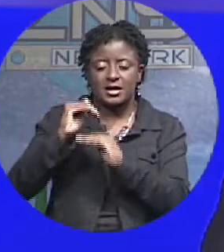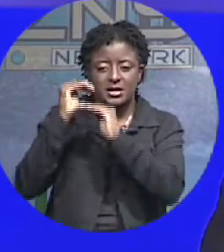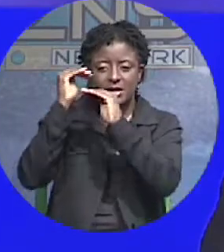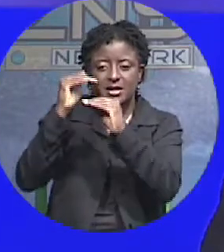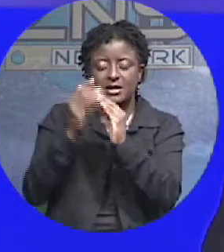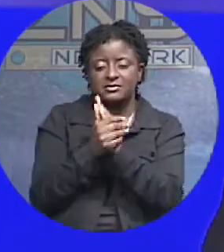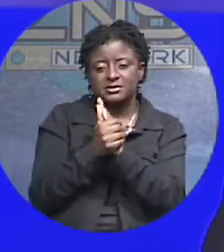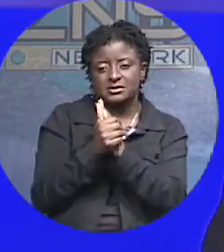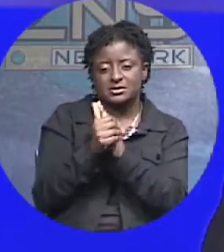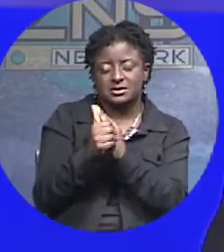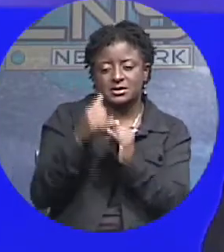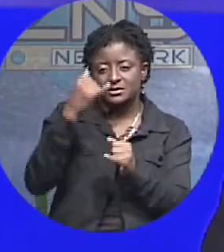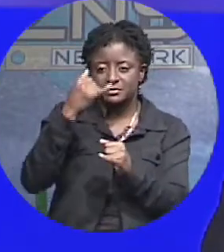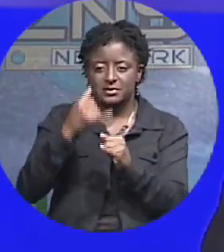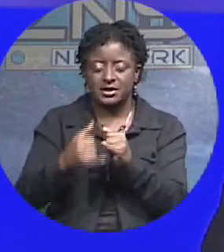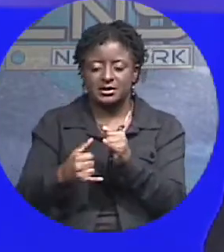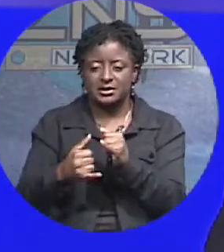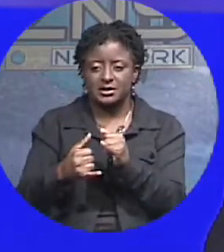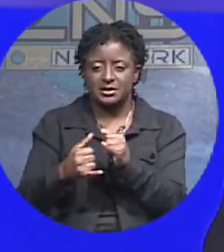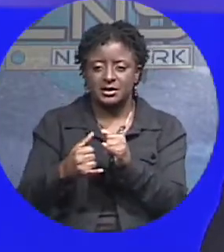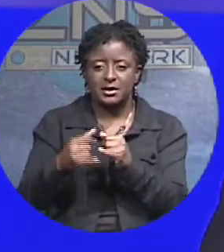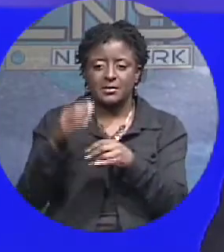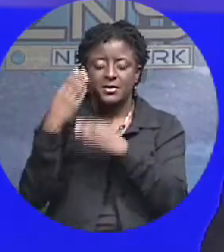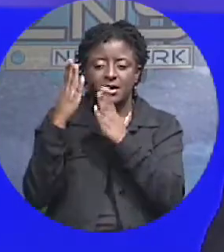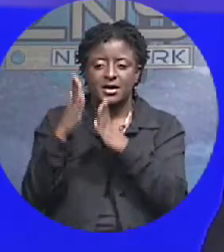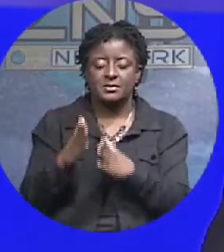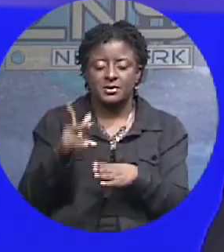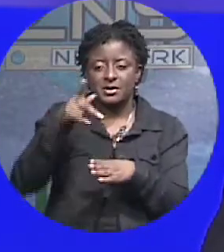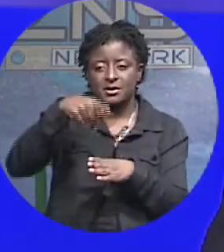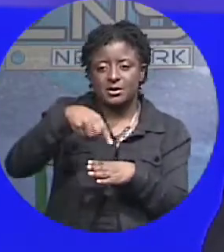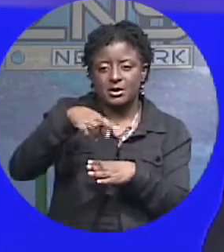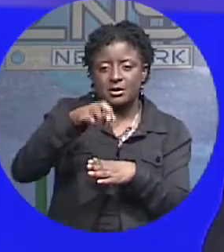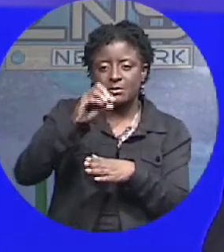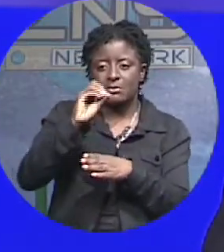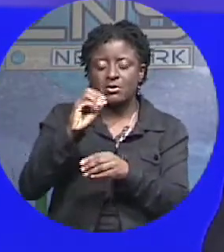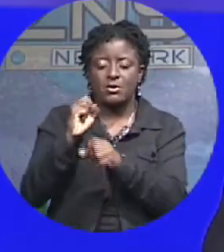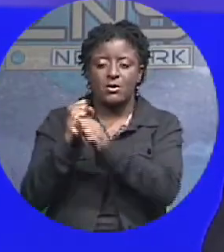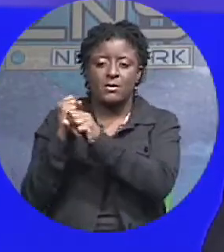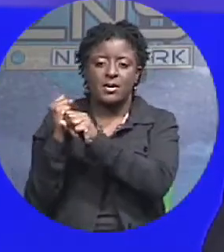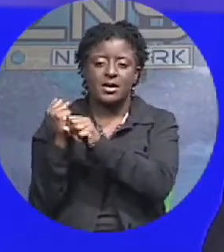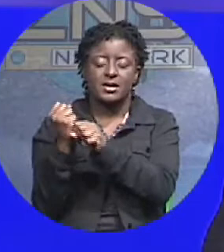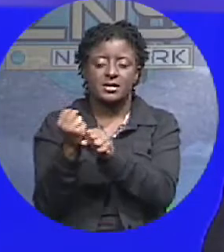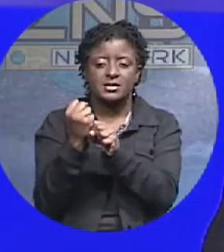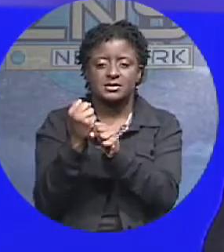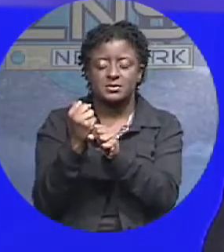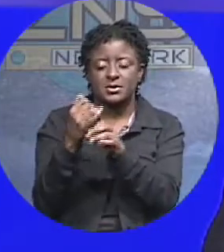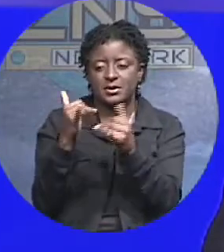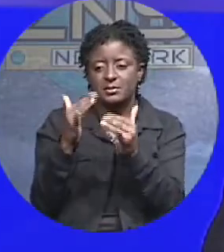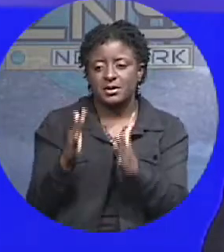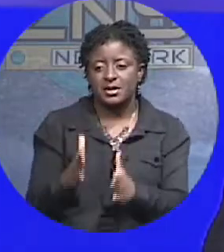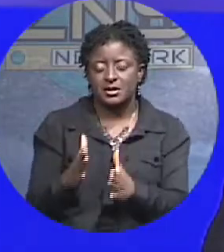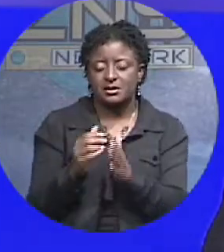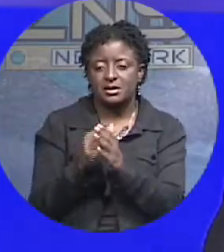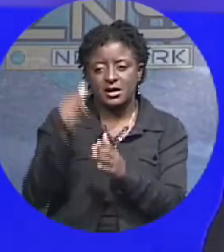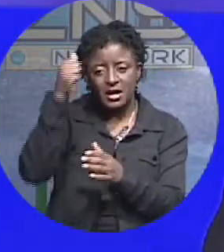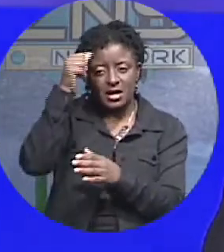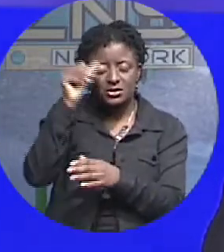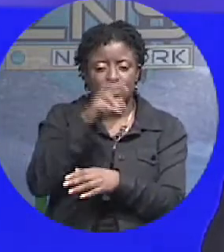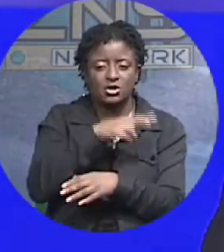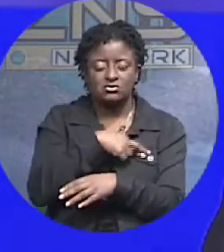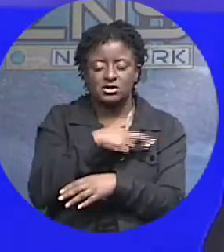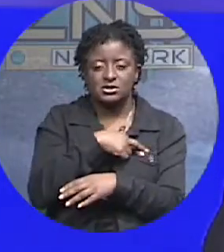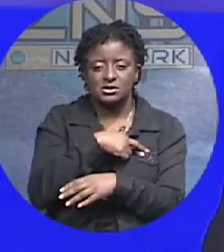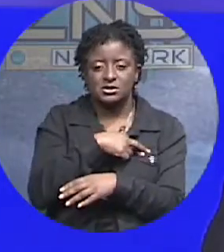finally in sports, Bohemian pro baseball player Anton Richardson talking about his first season with the Rochester Red Wings, a